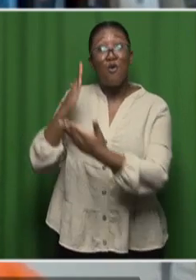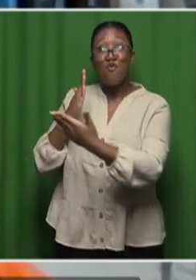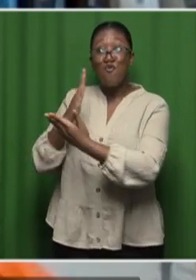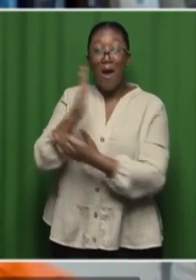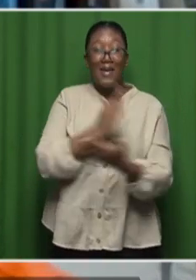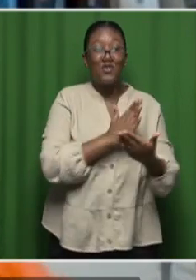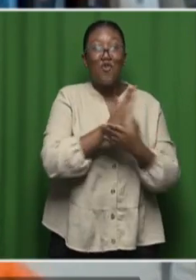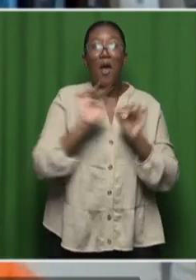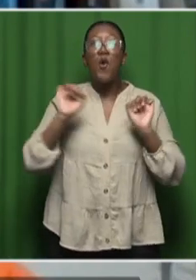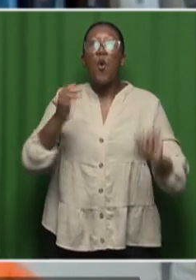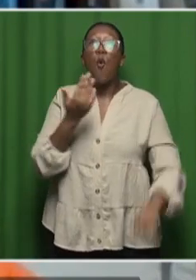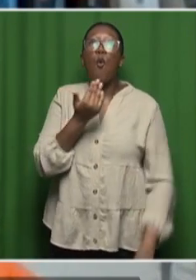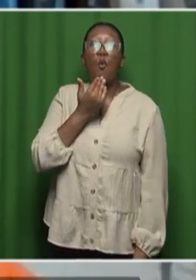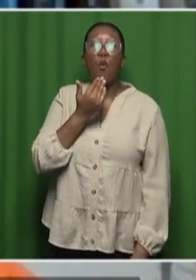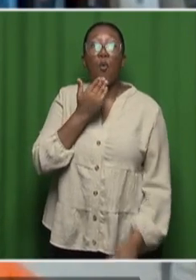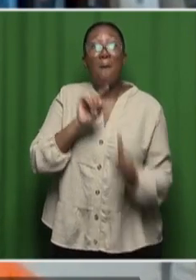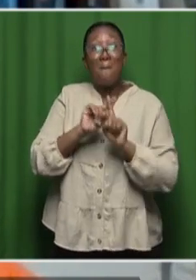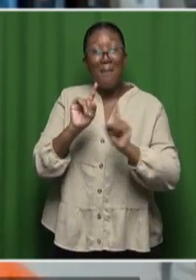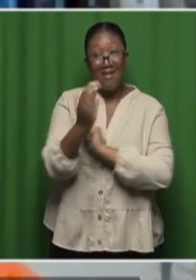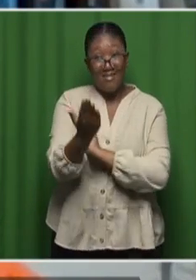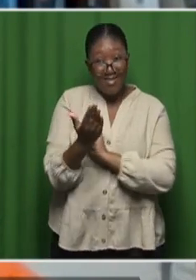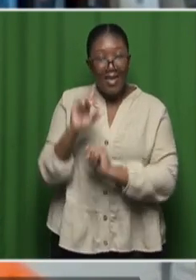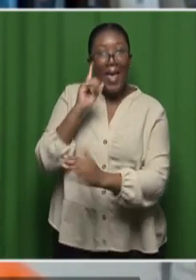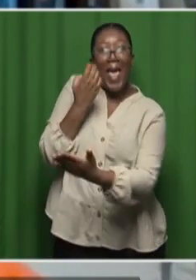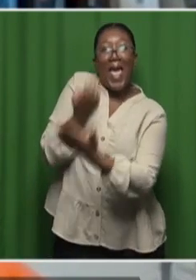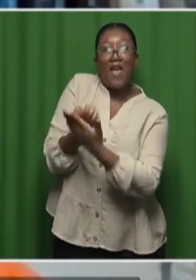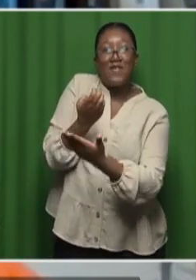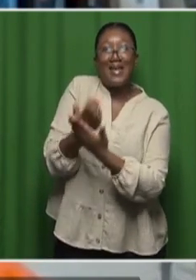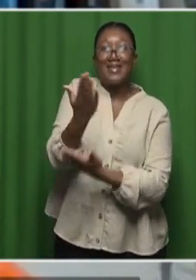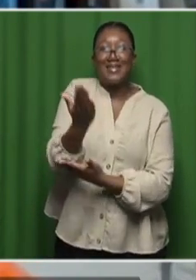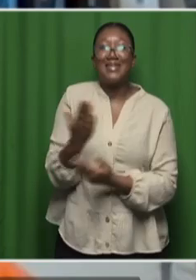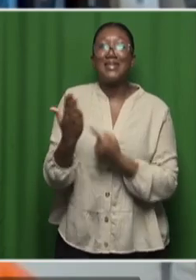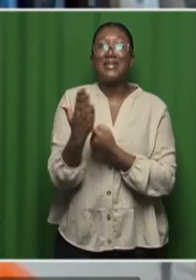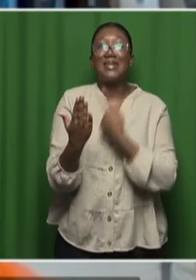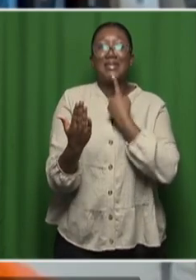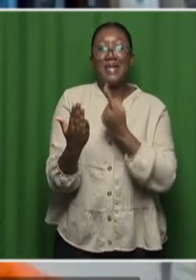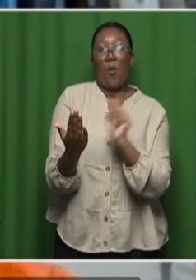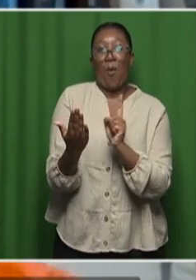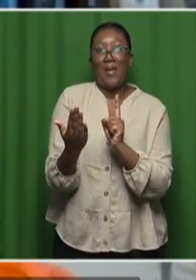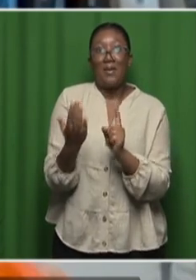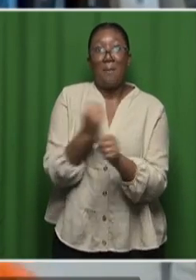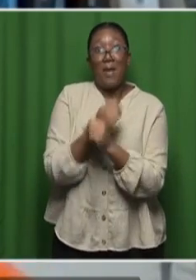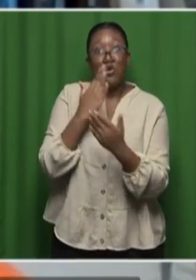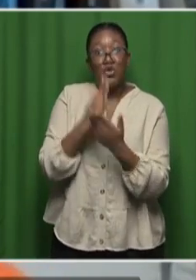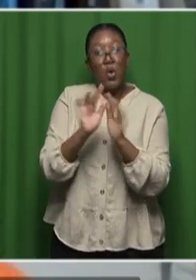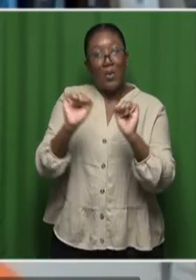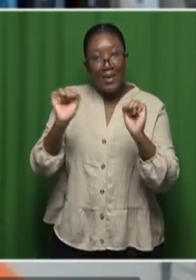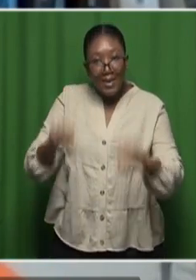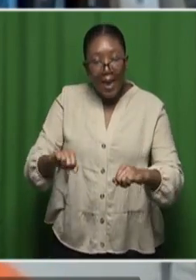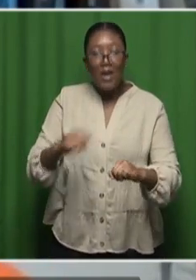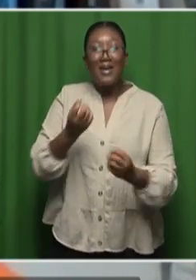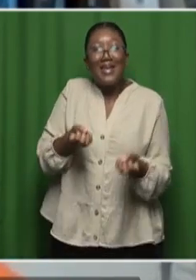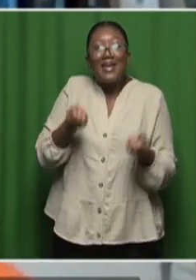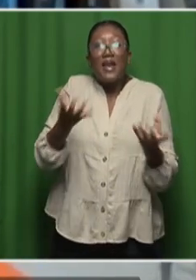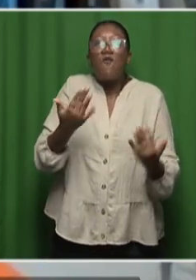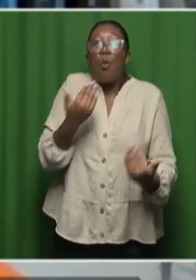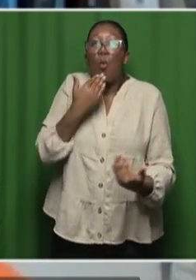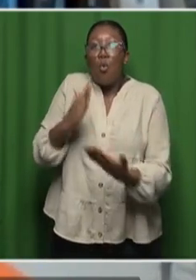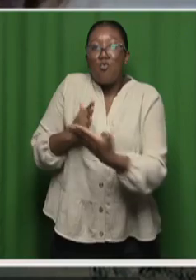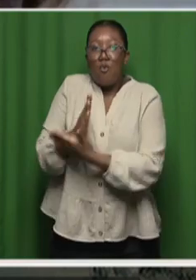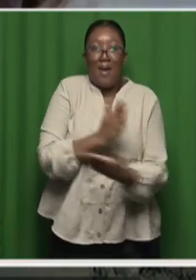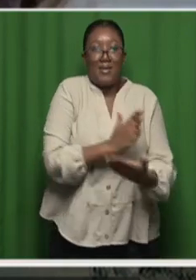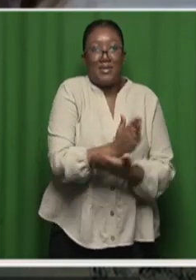rights, and can they evidence those prior rights sufficiently in order to enforce those rights going forwards?